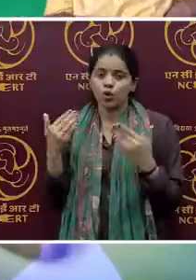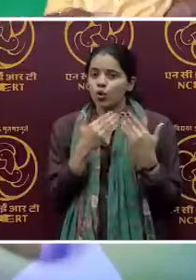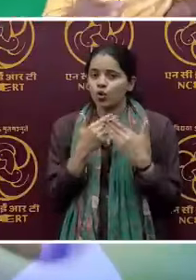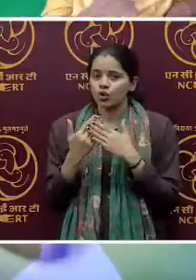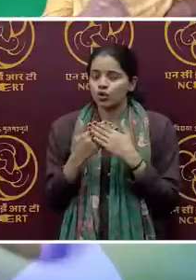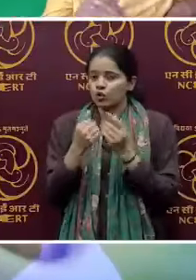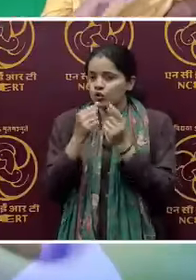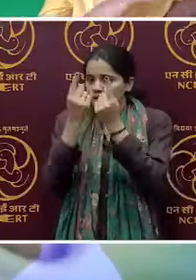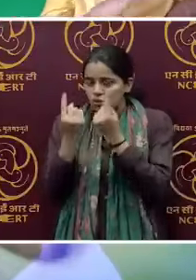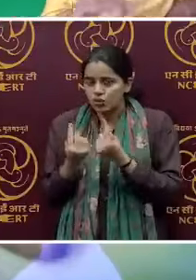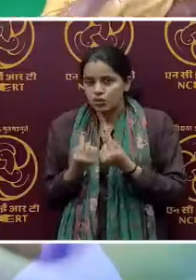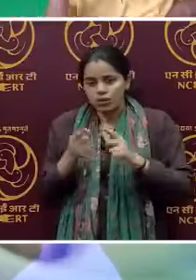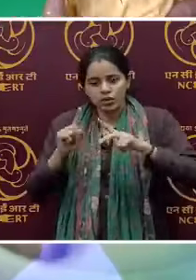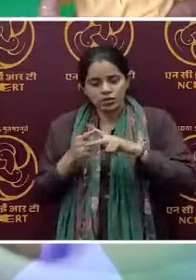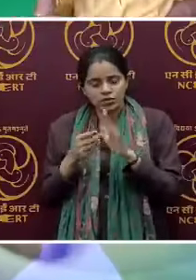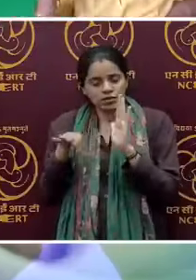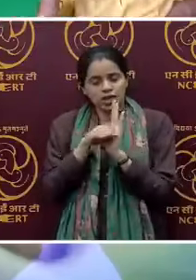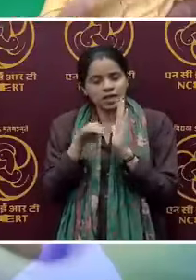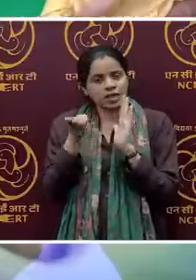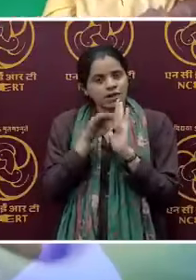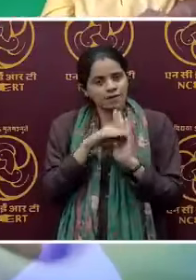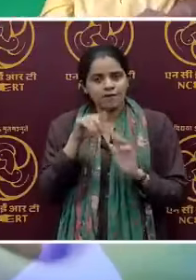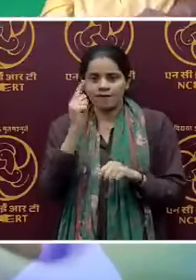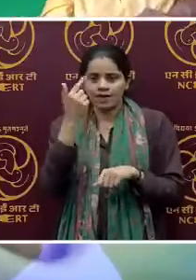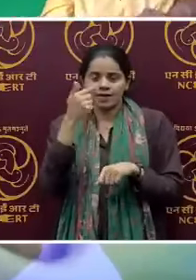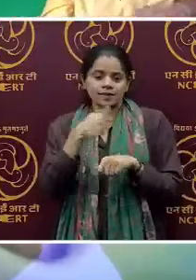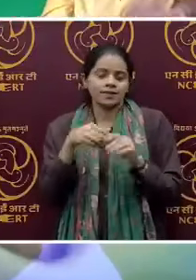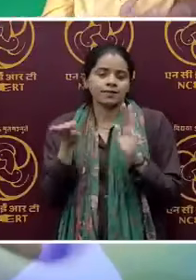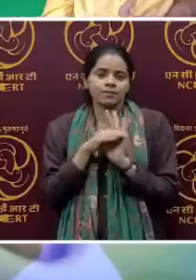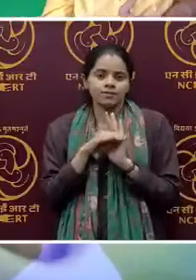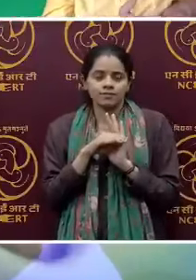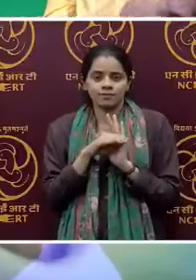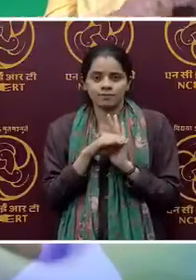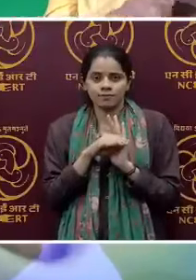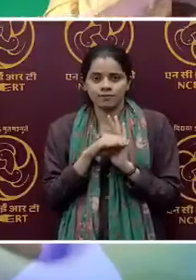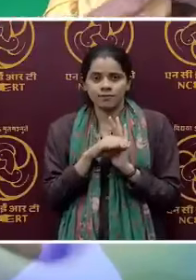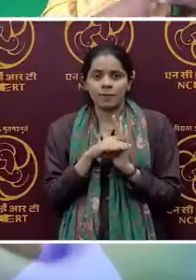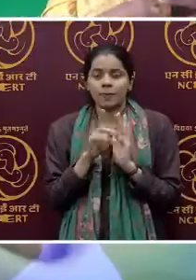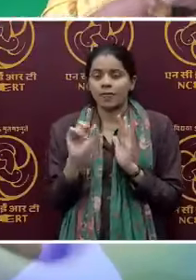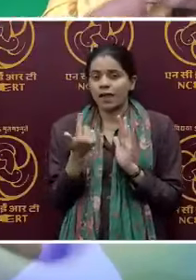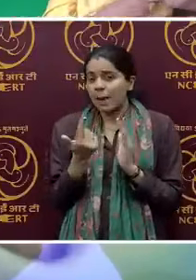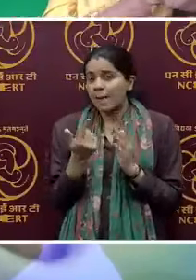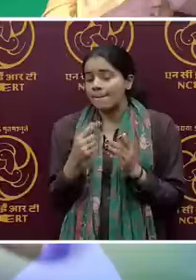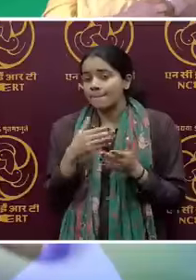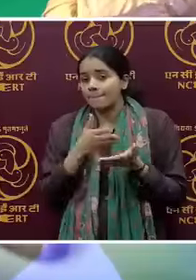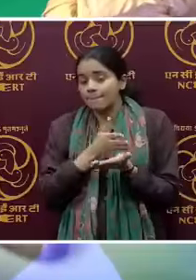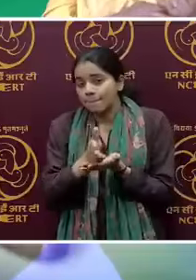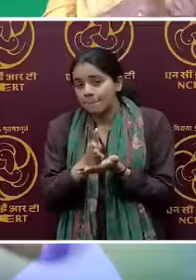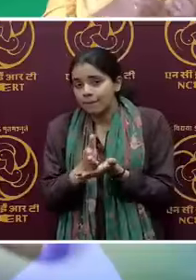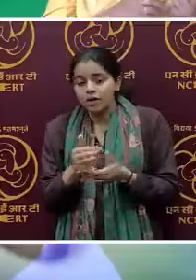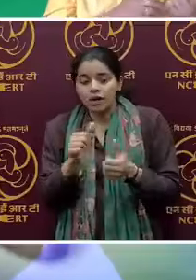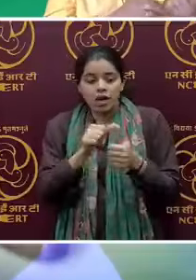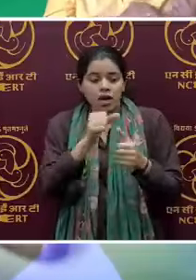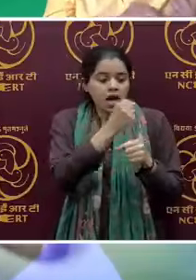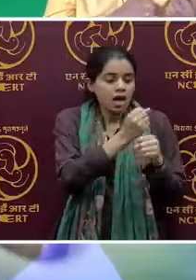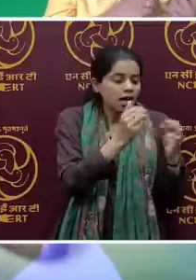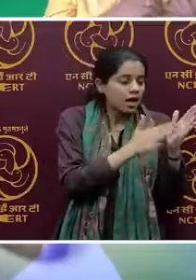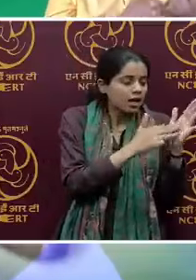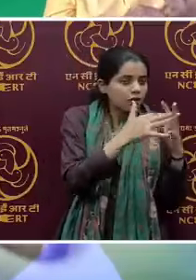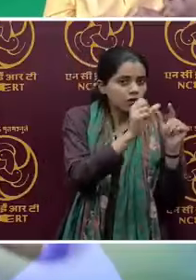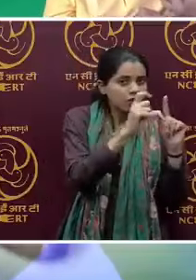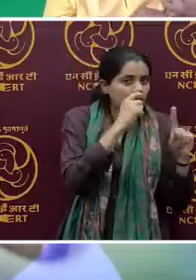screening level of the first level, wherein it is used basically by the Anganwadi